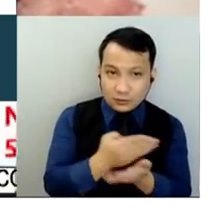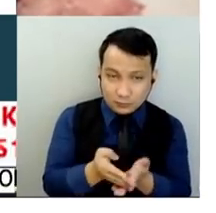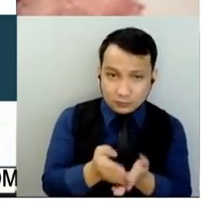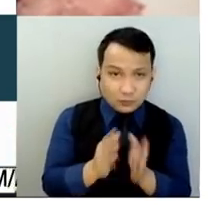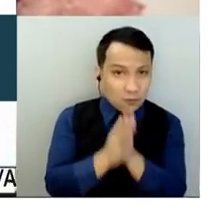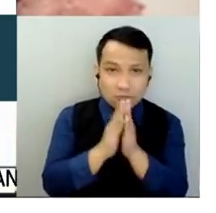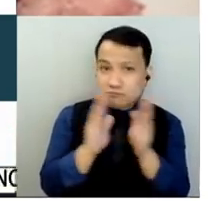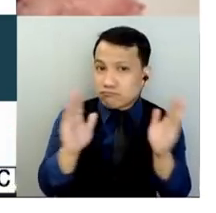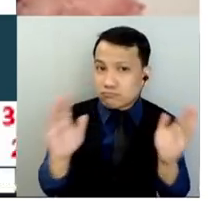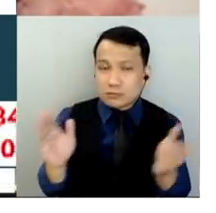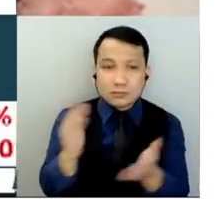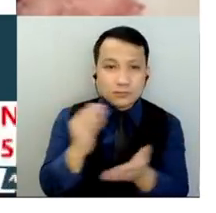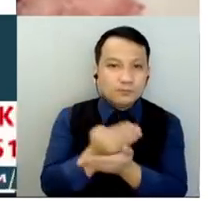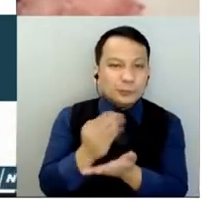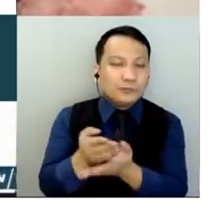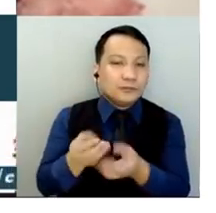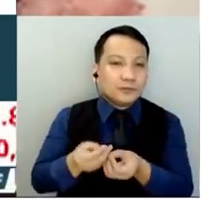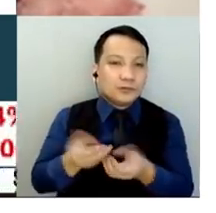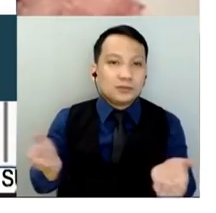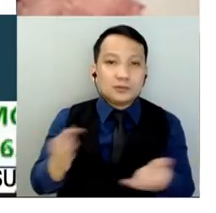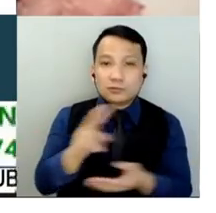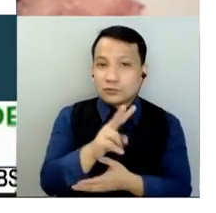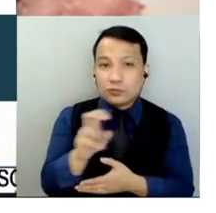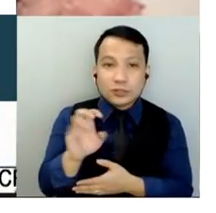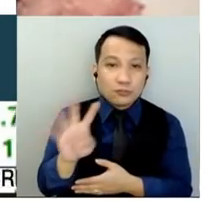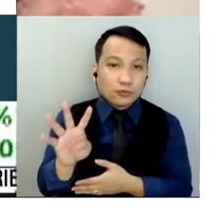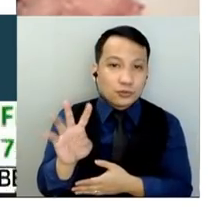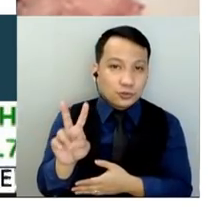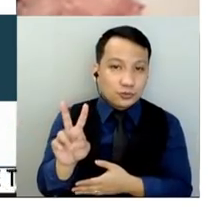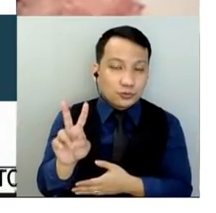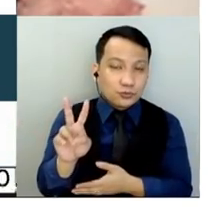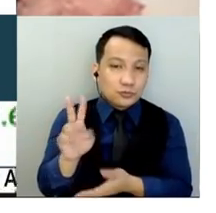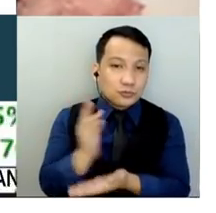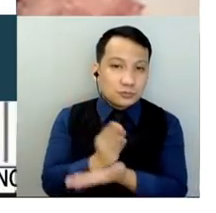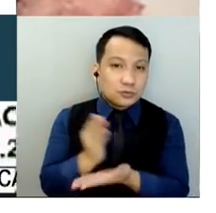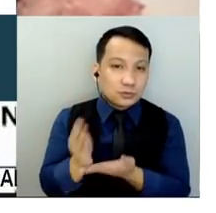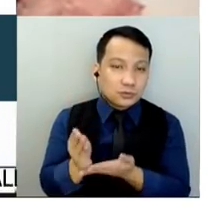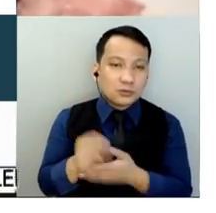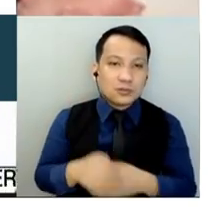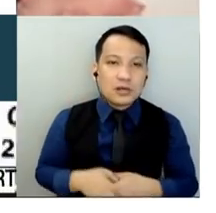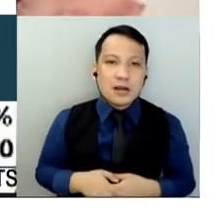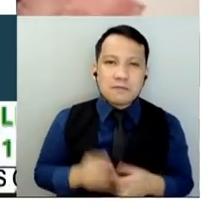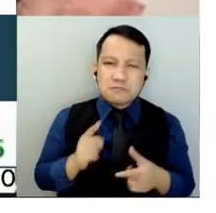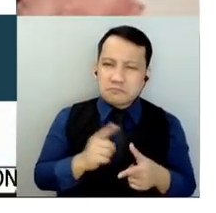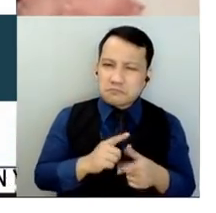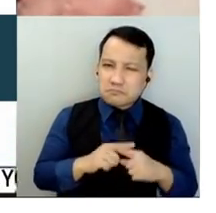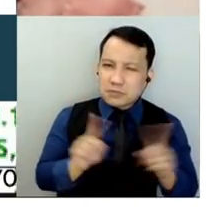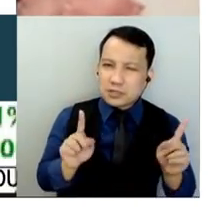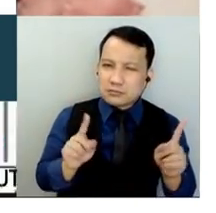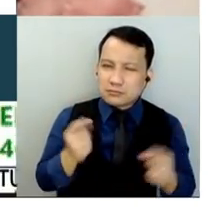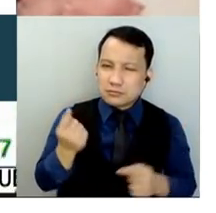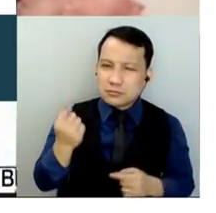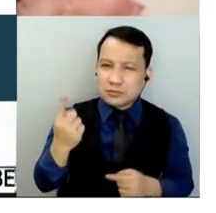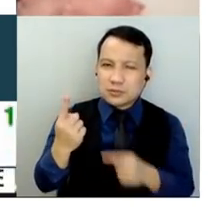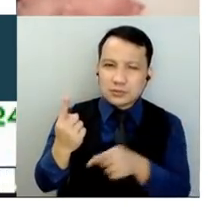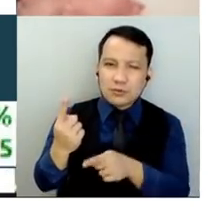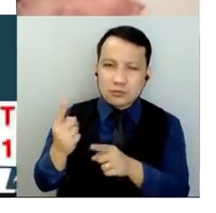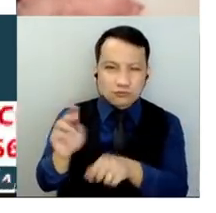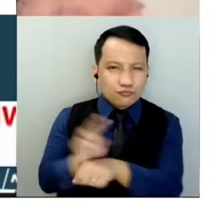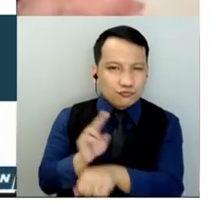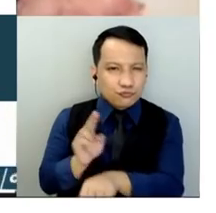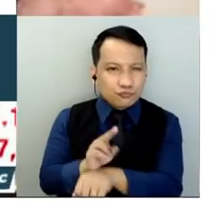think they will be receiving 242 billion, right? So, but then to understand whether that's useful or